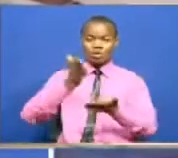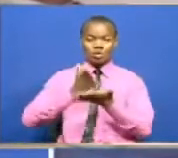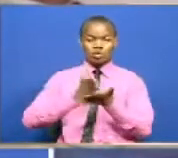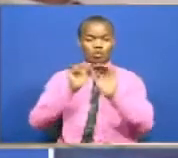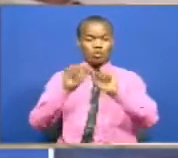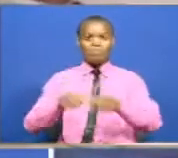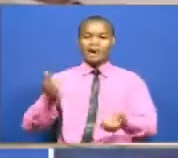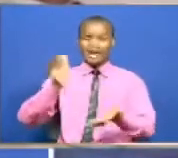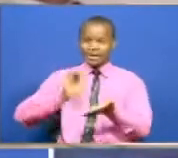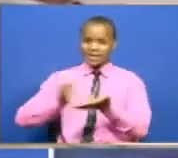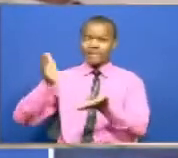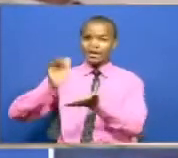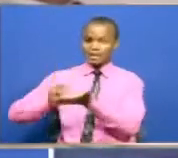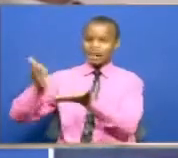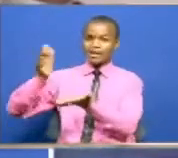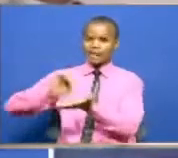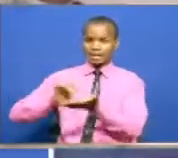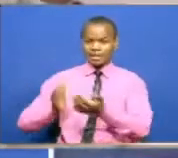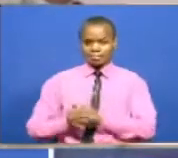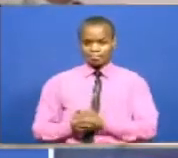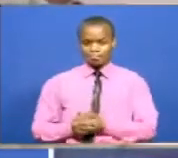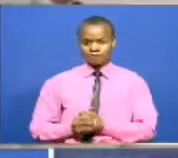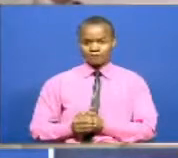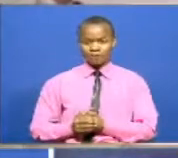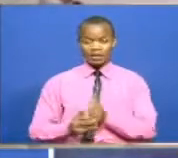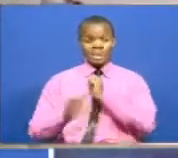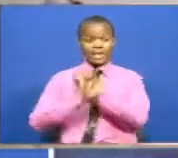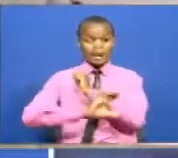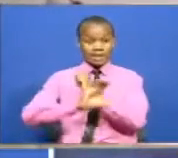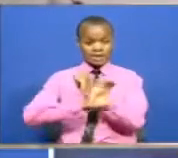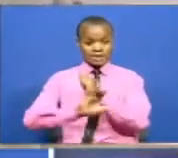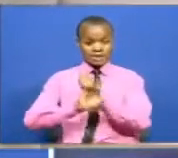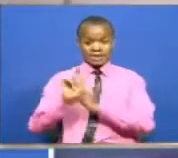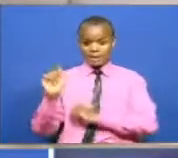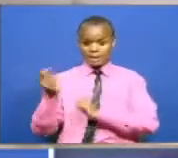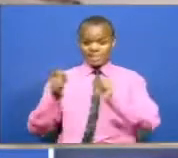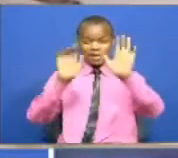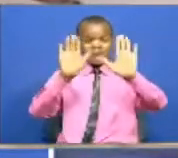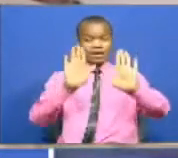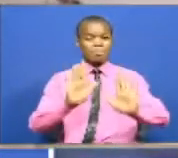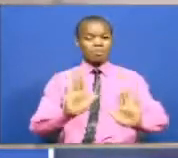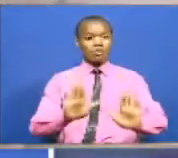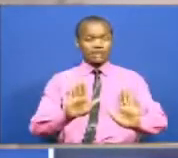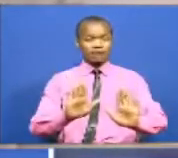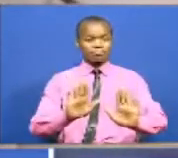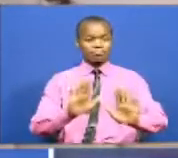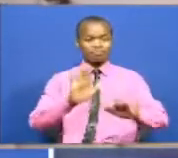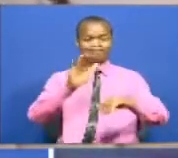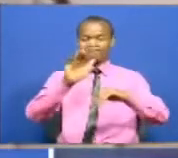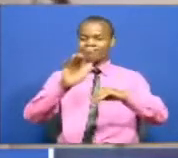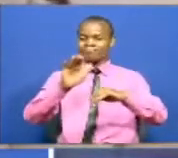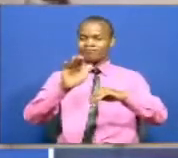100 times. This country is bigger than the dynasties and the hustler nation.